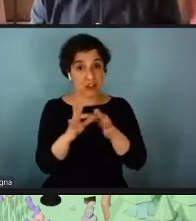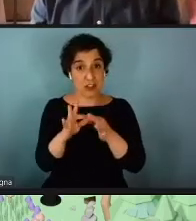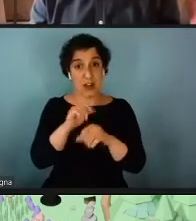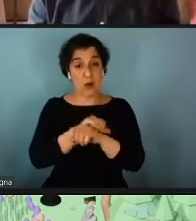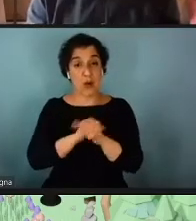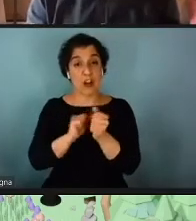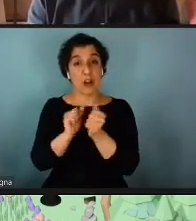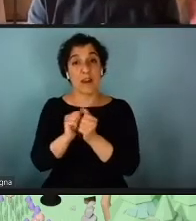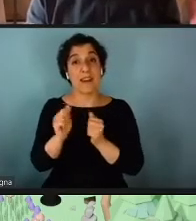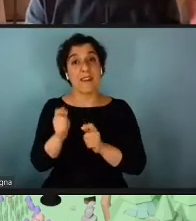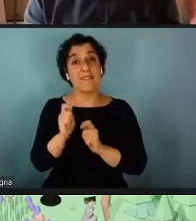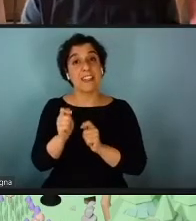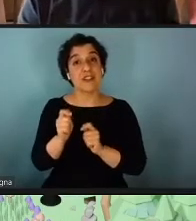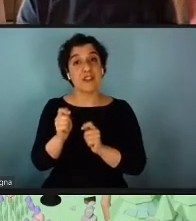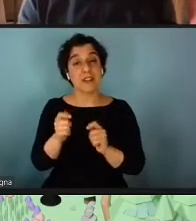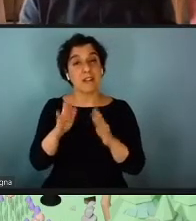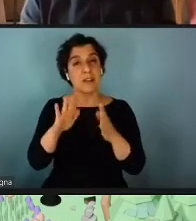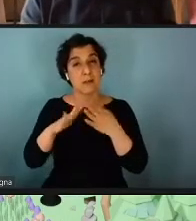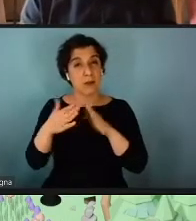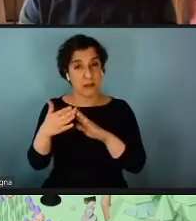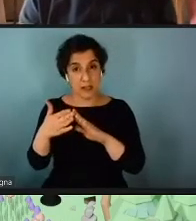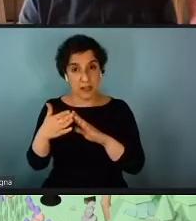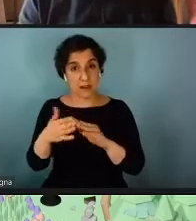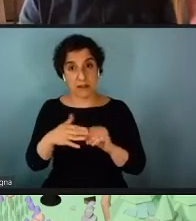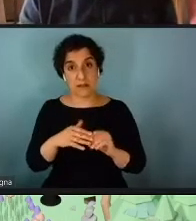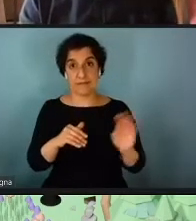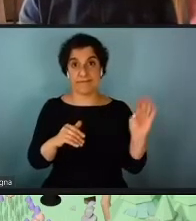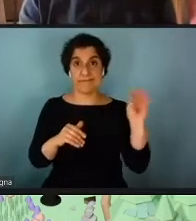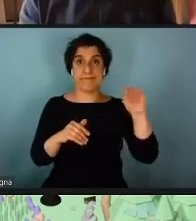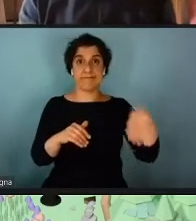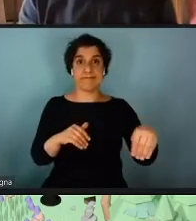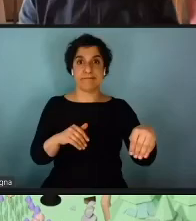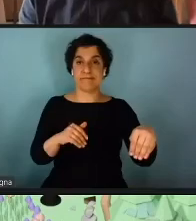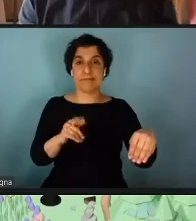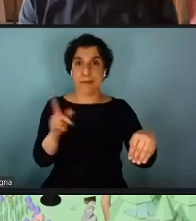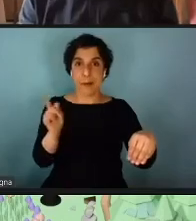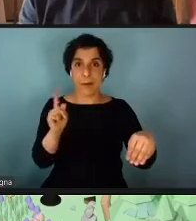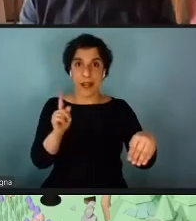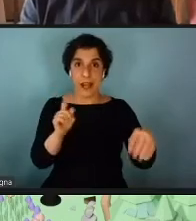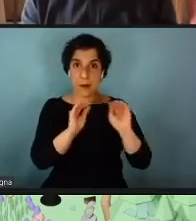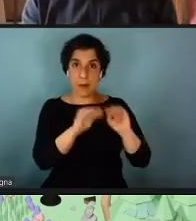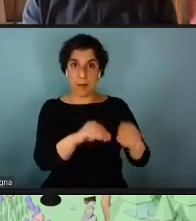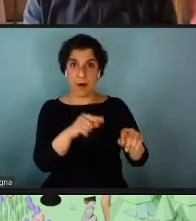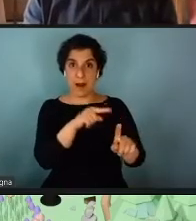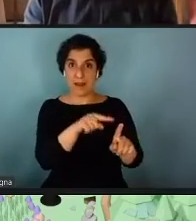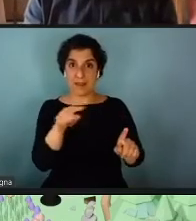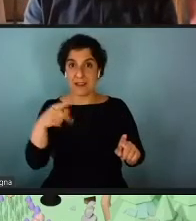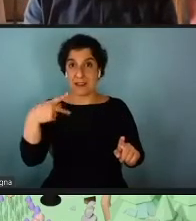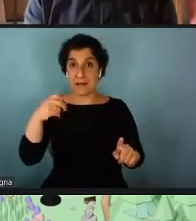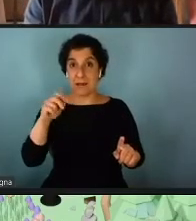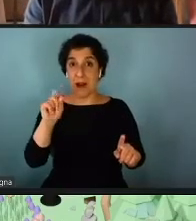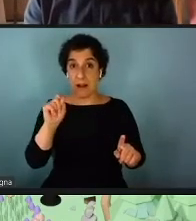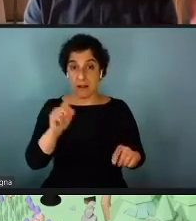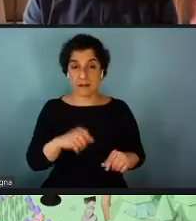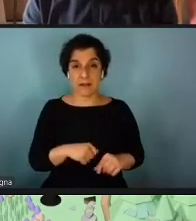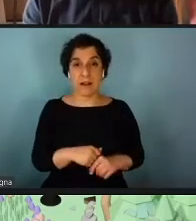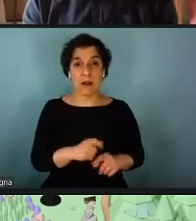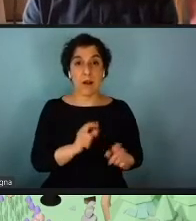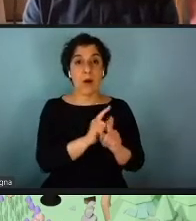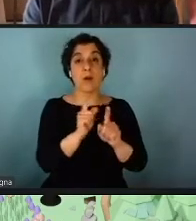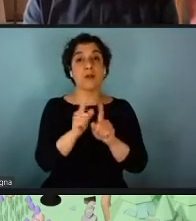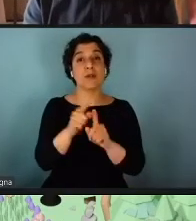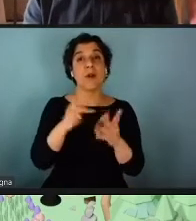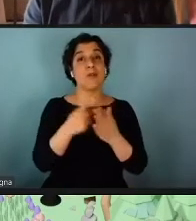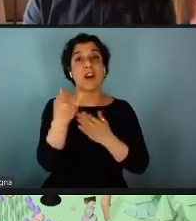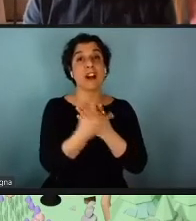the location of putting these pods, right? And I believe that a lot of these projects need to go beyond just, okay, we